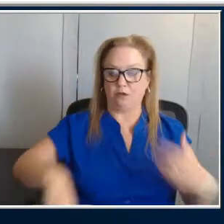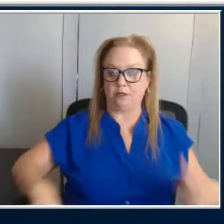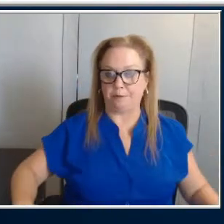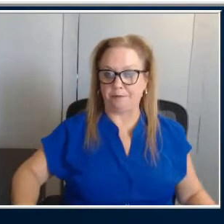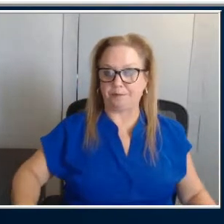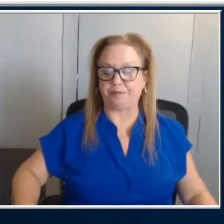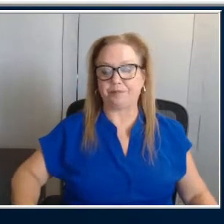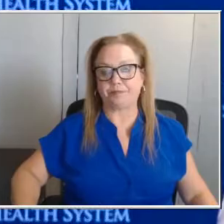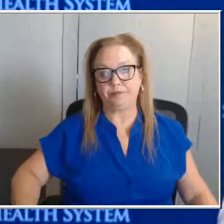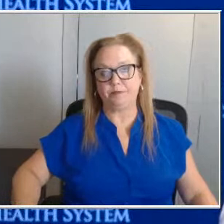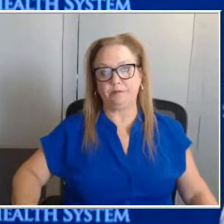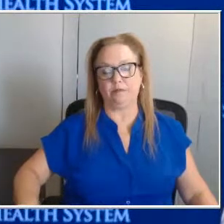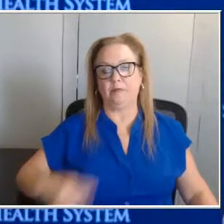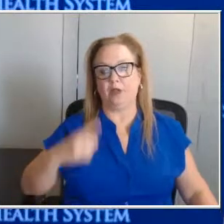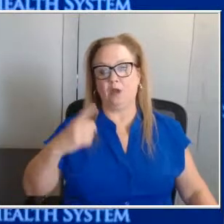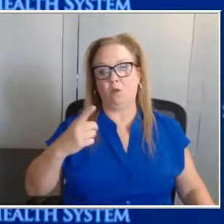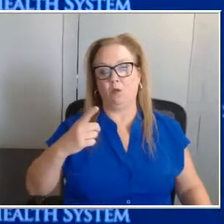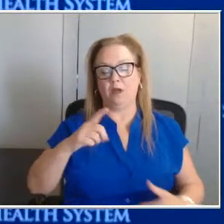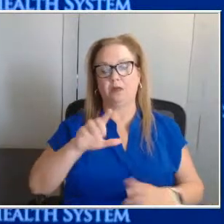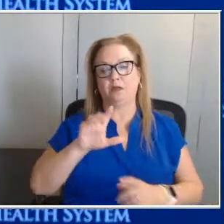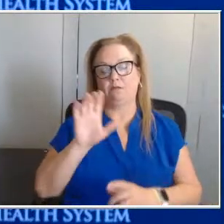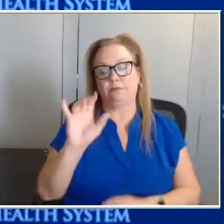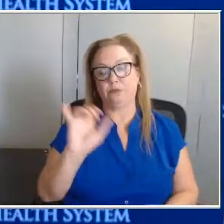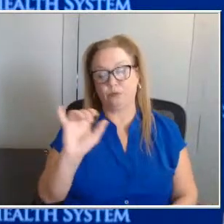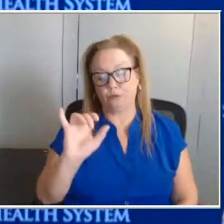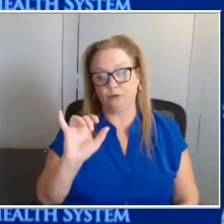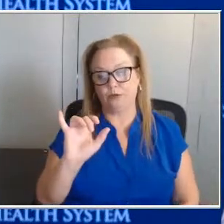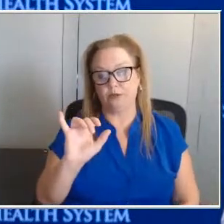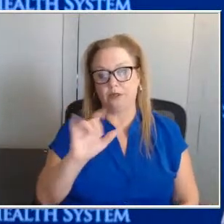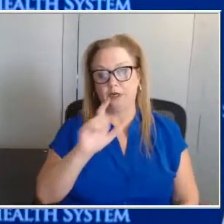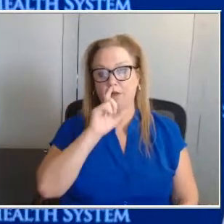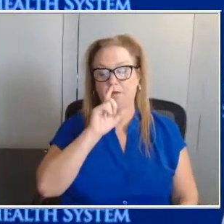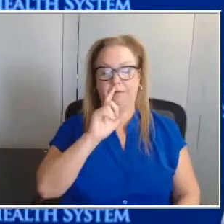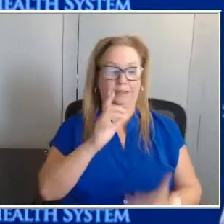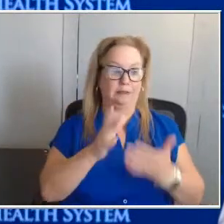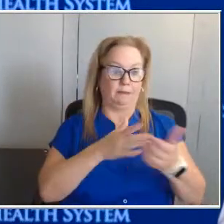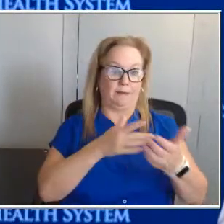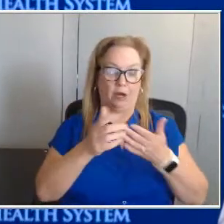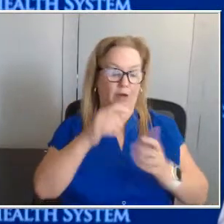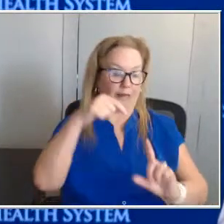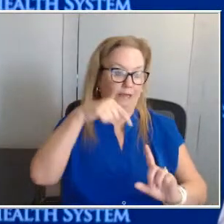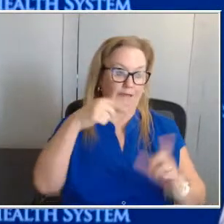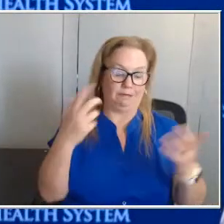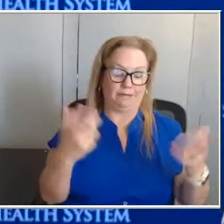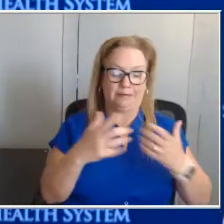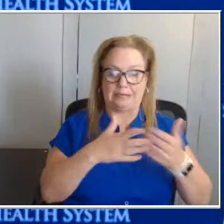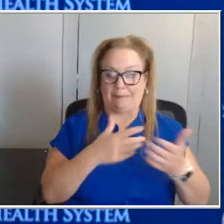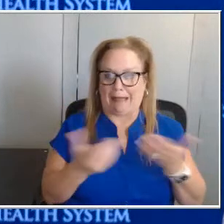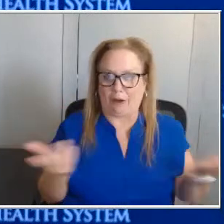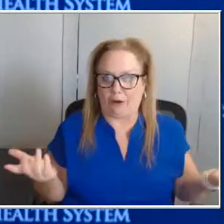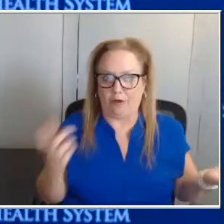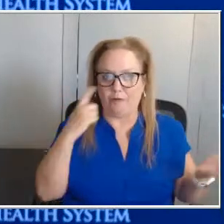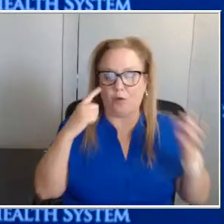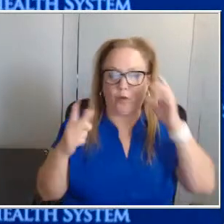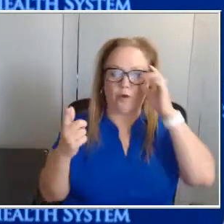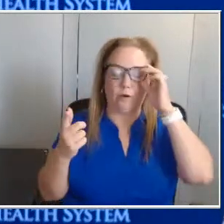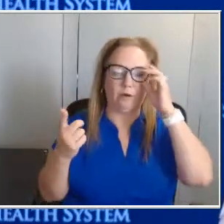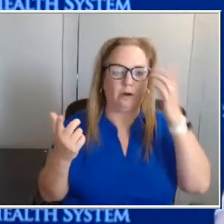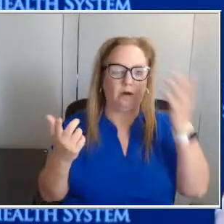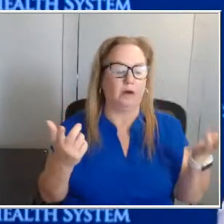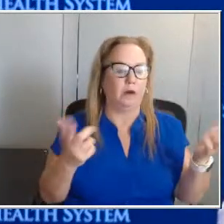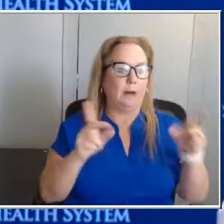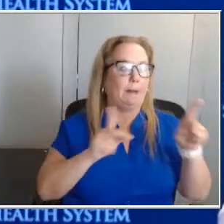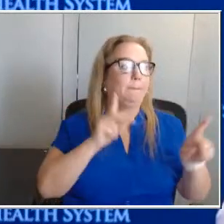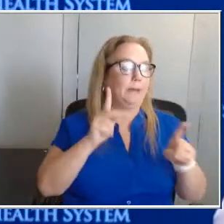one side of that coin too is, does it really matter at this point? I mean, certainly for people who are